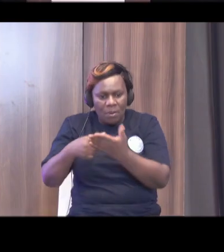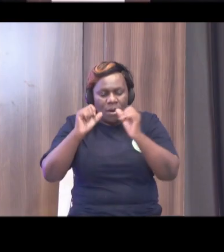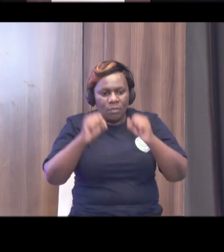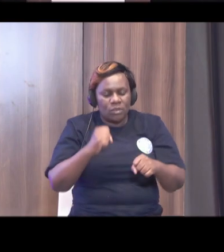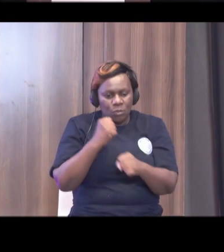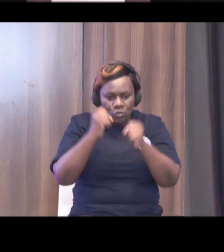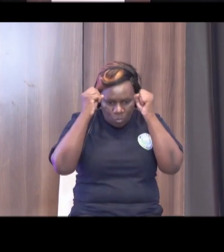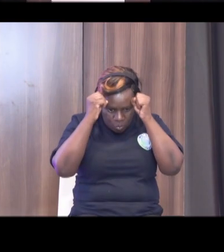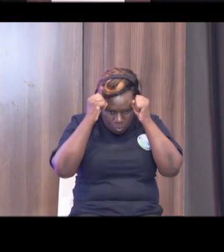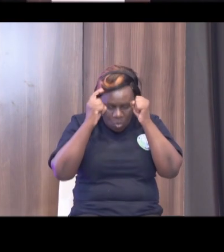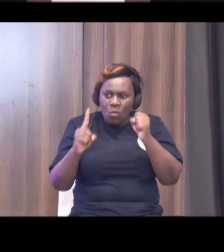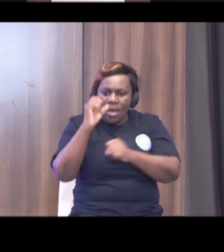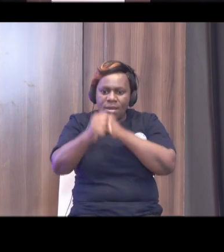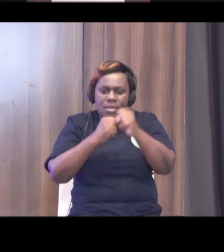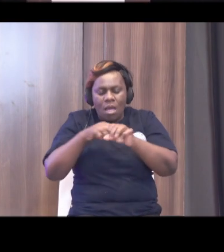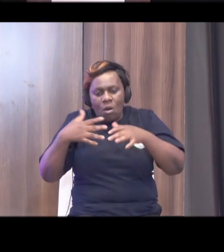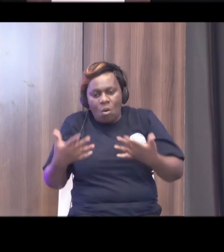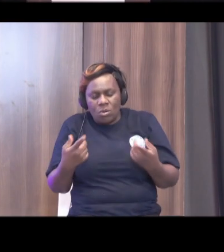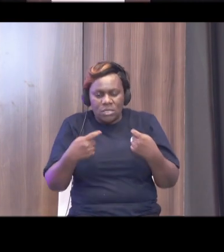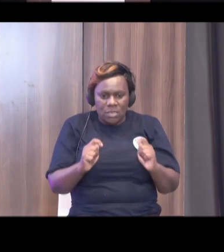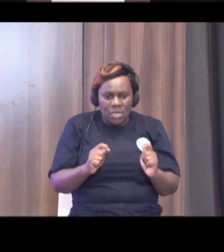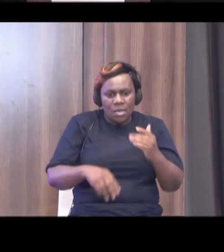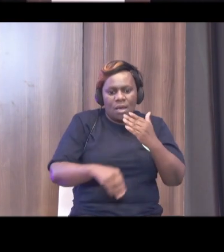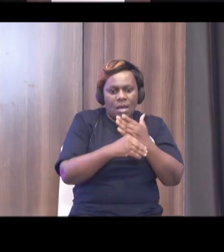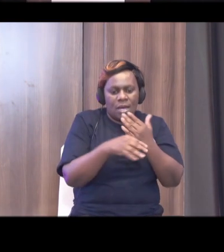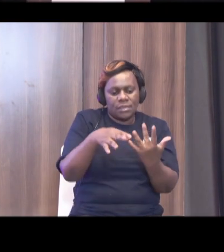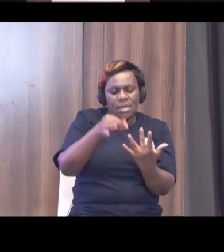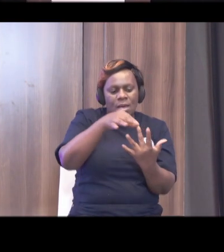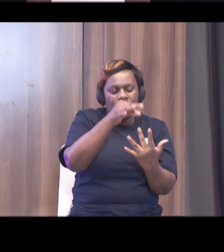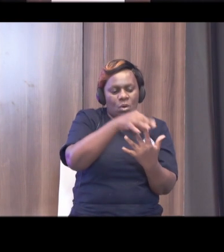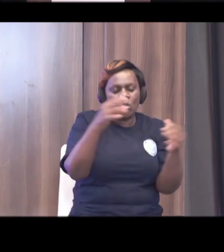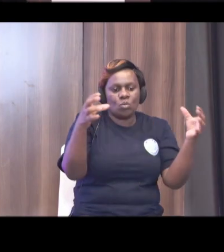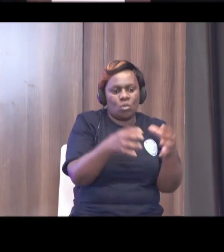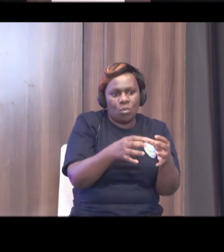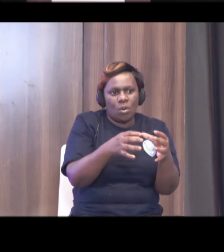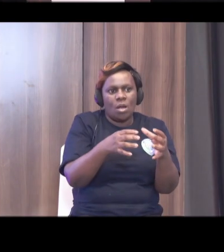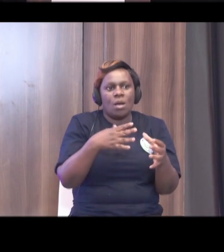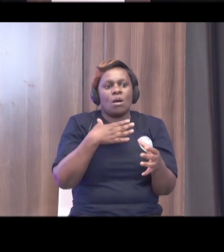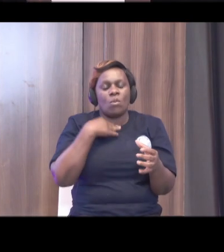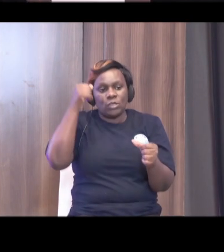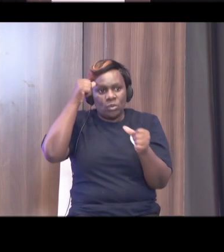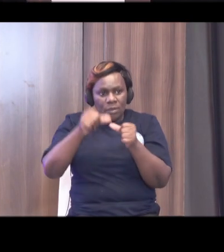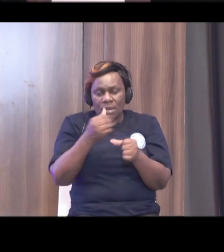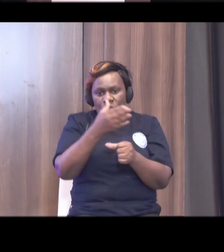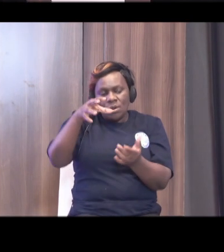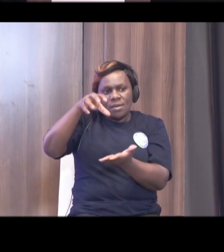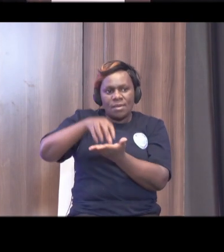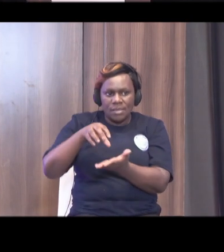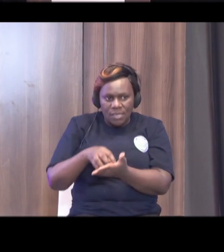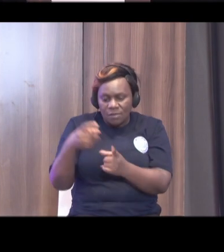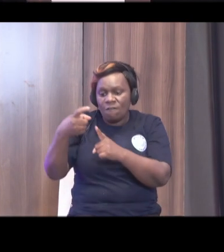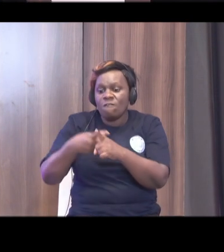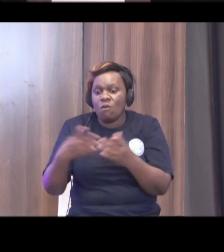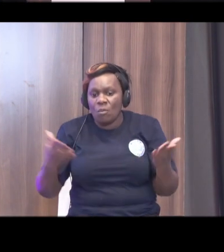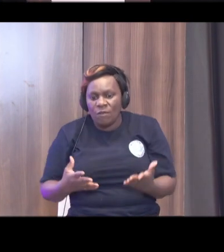the study for an extra year or something to try to increase the sample size, I want to remind you that the cases actually came